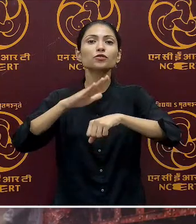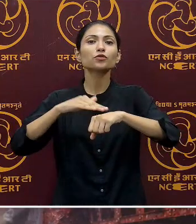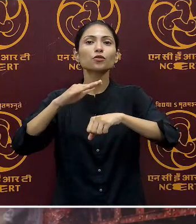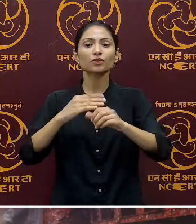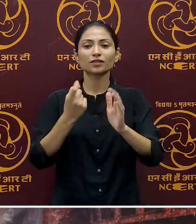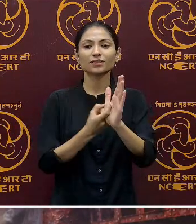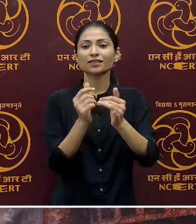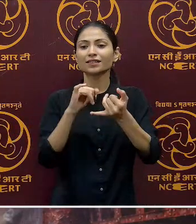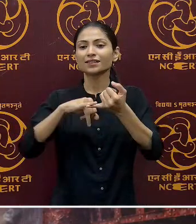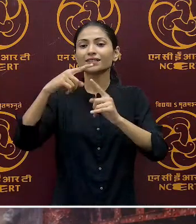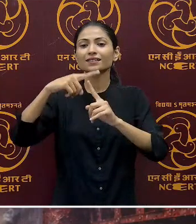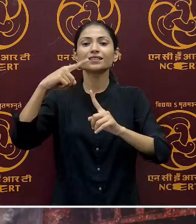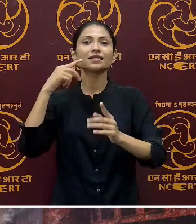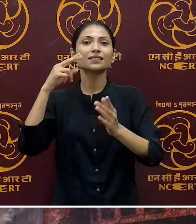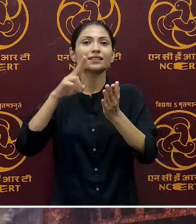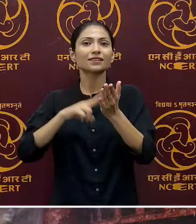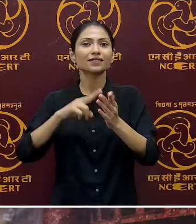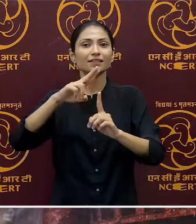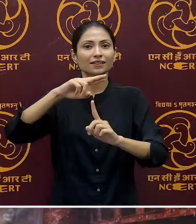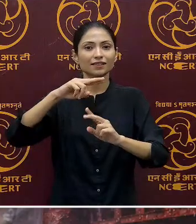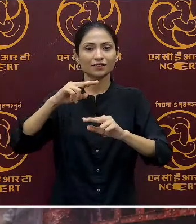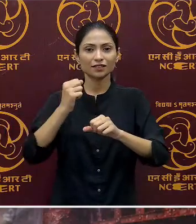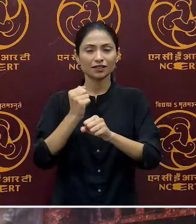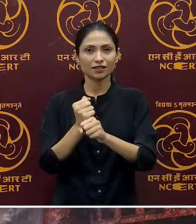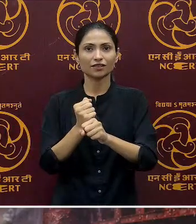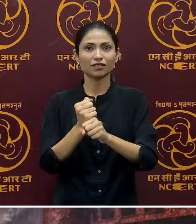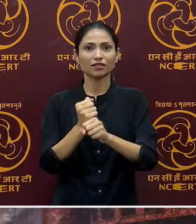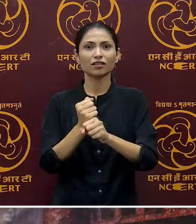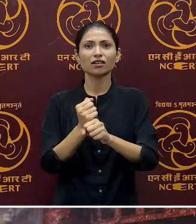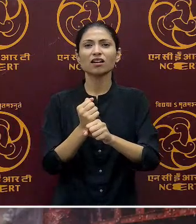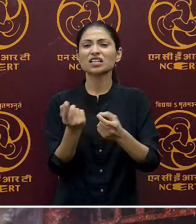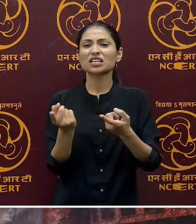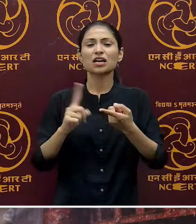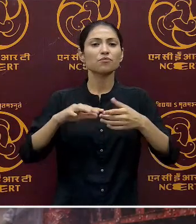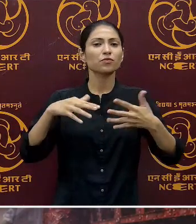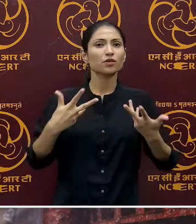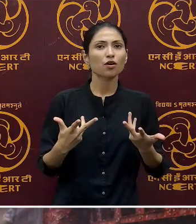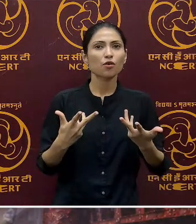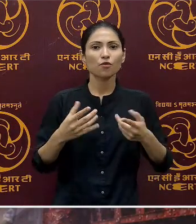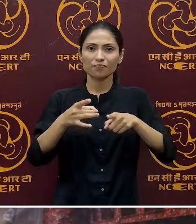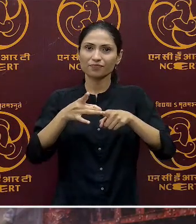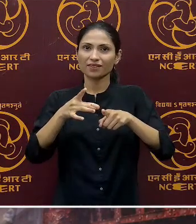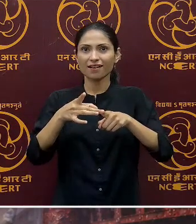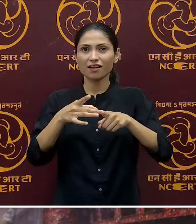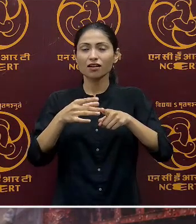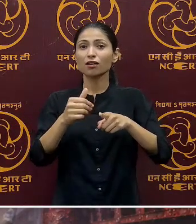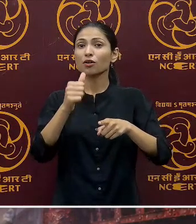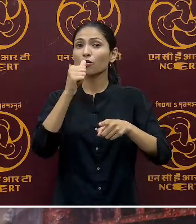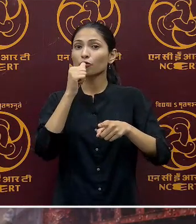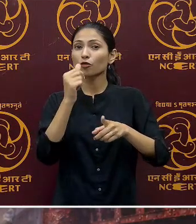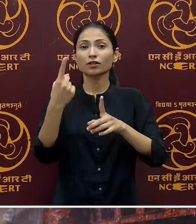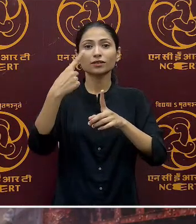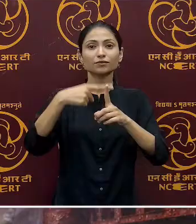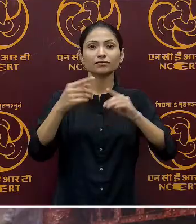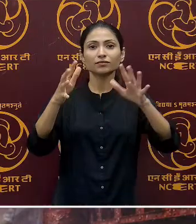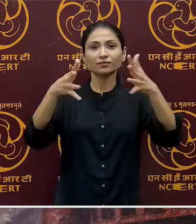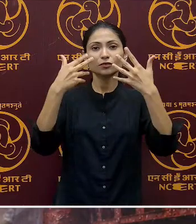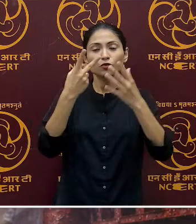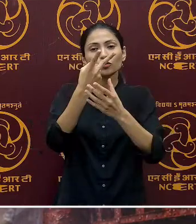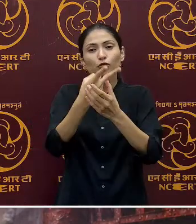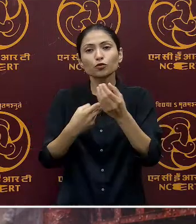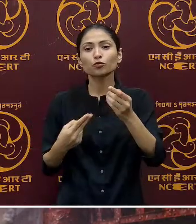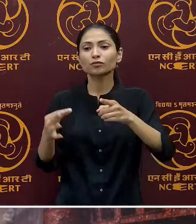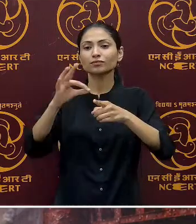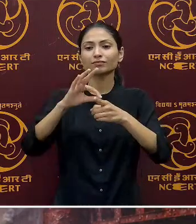occurs when iron comes in contact with both air and water, not only air and not only water, both are required.